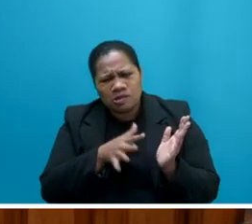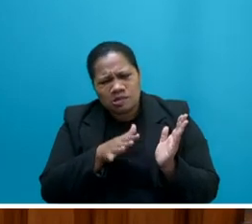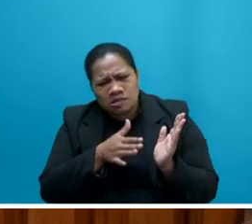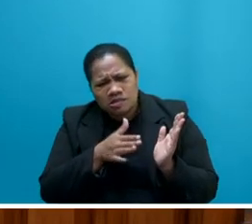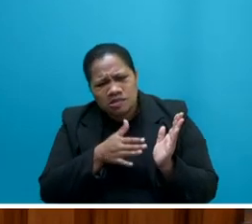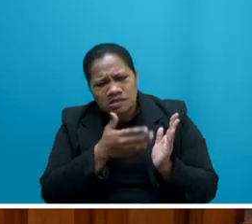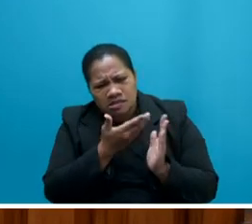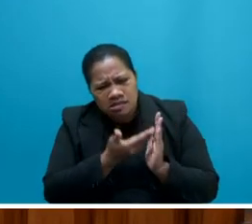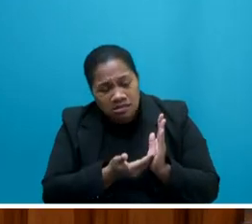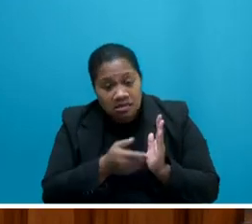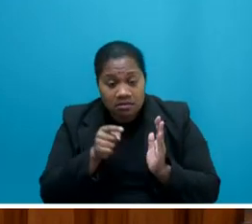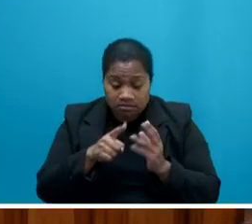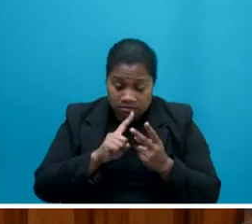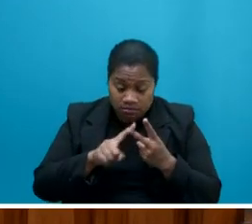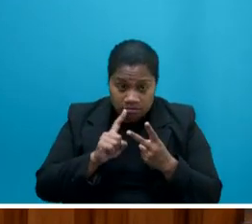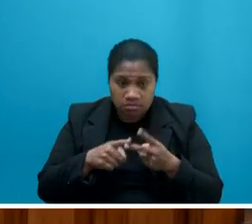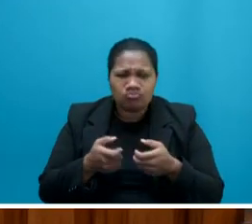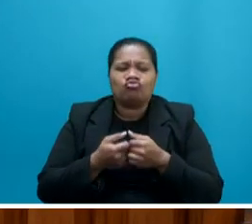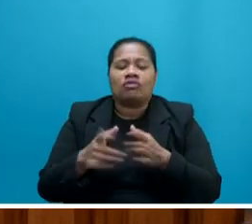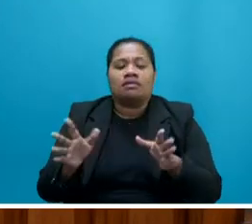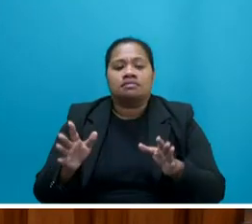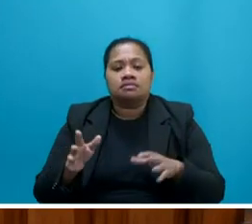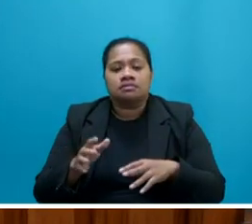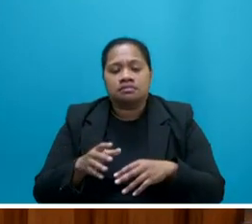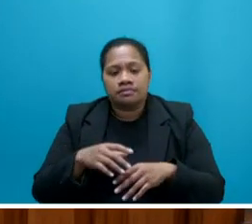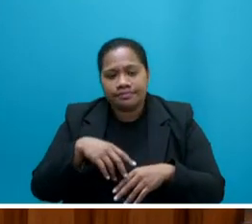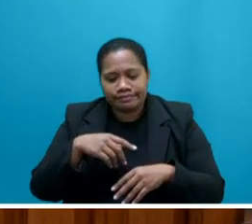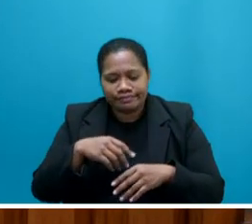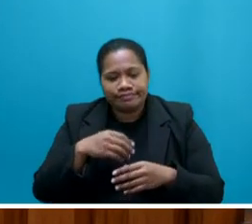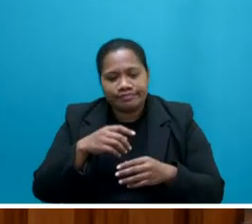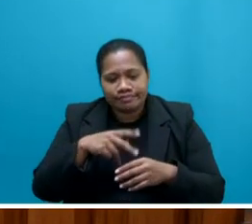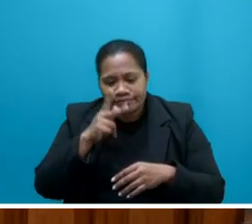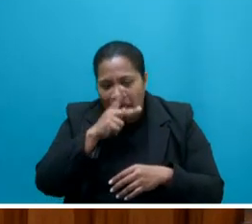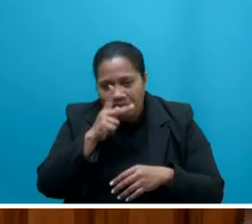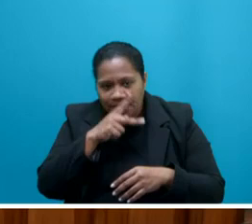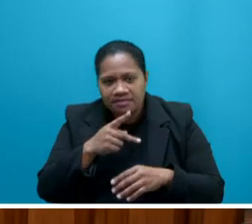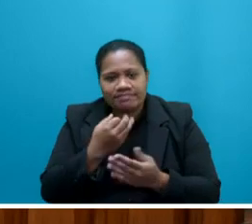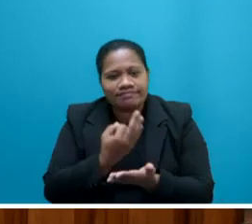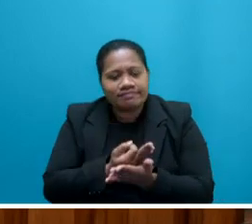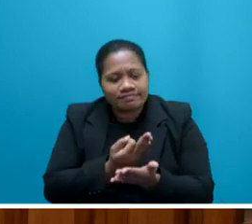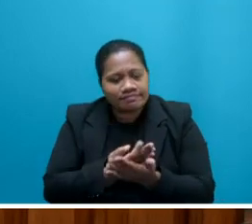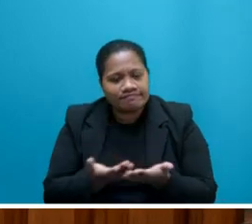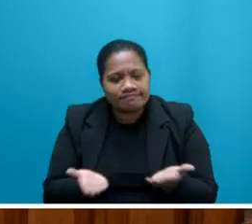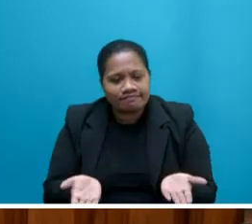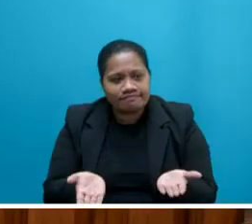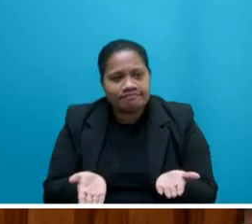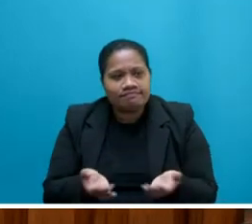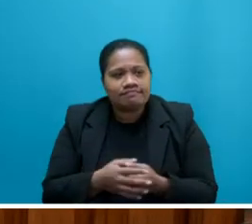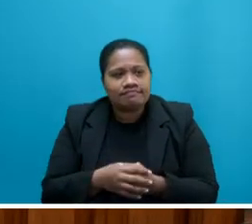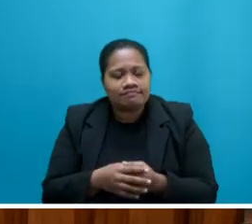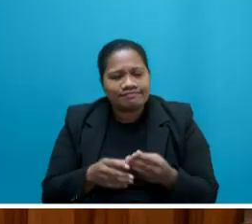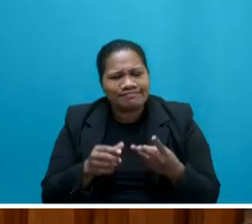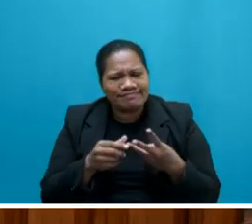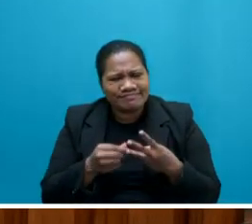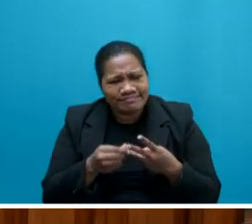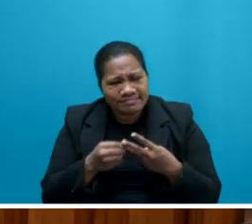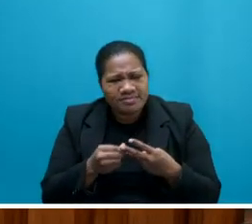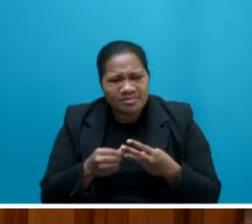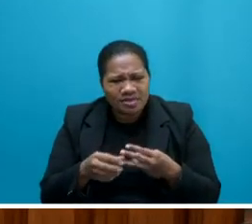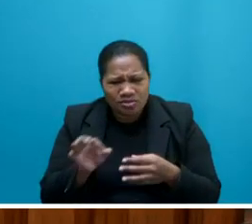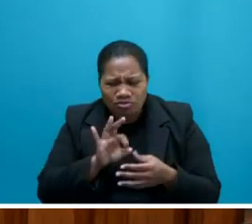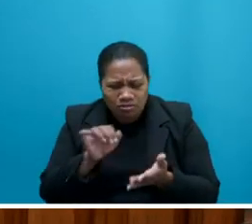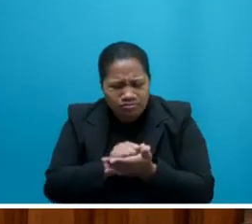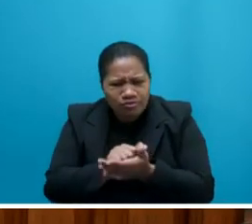public funds and no compliance to required standards. Number three, incompetence management of public